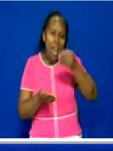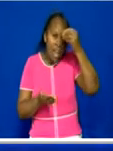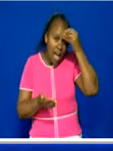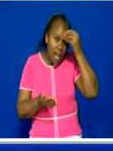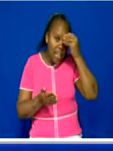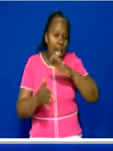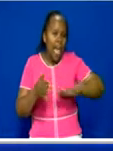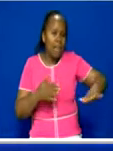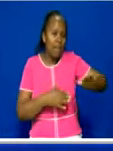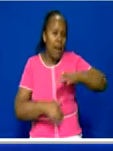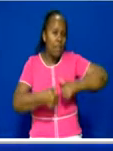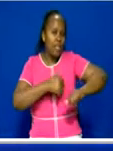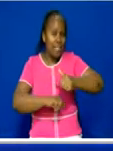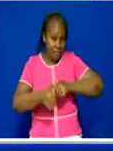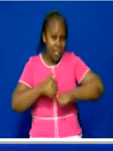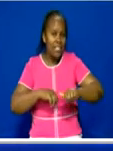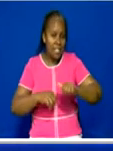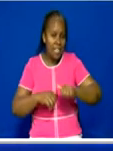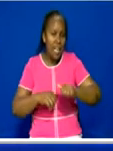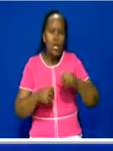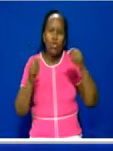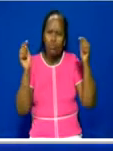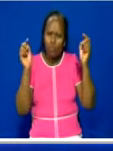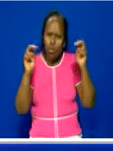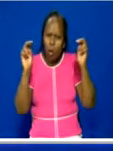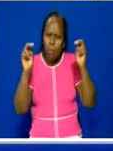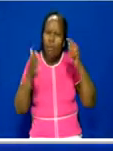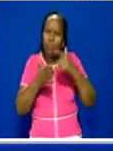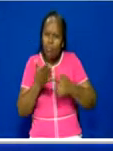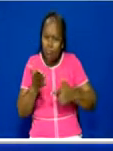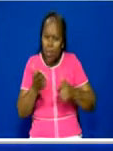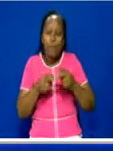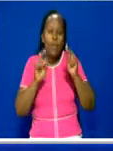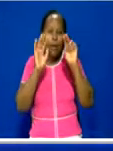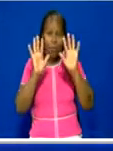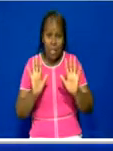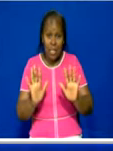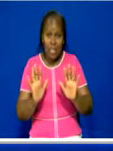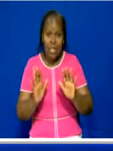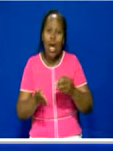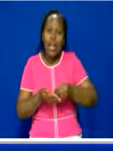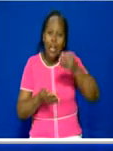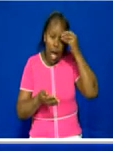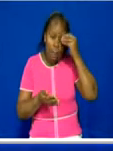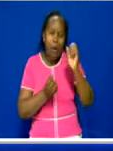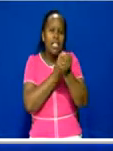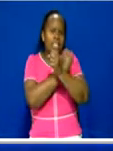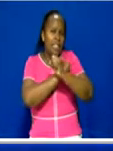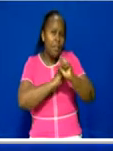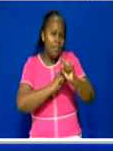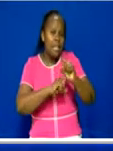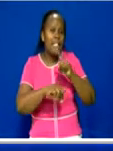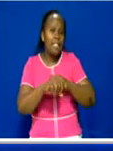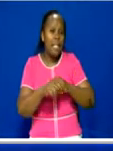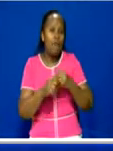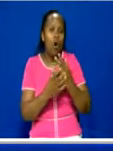learning environmental activities. And today specifically, this is an important one, we are learning about safety when